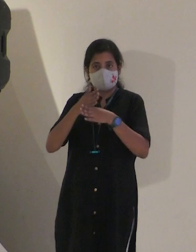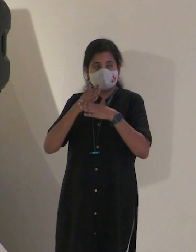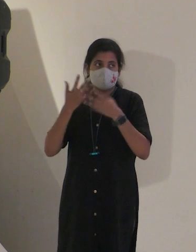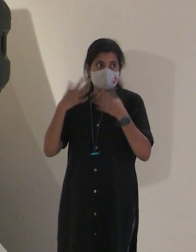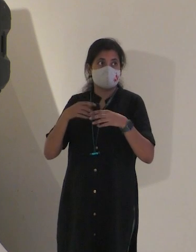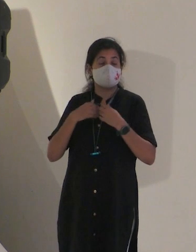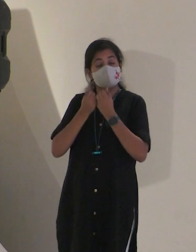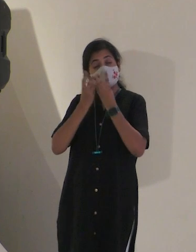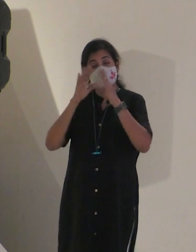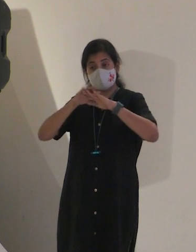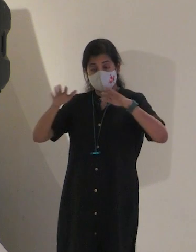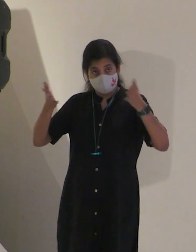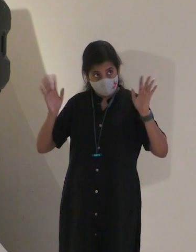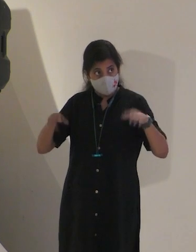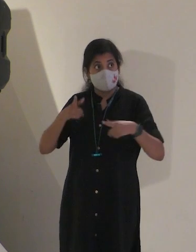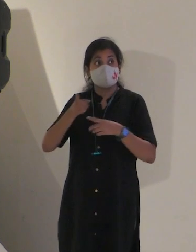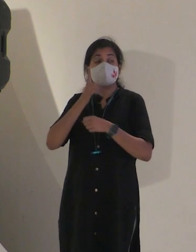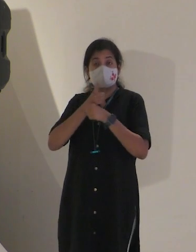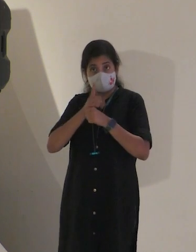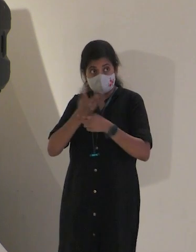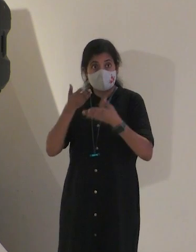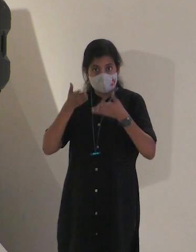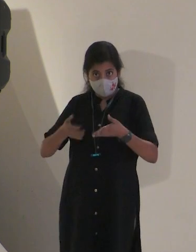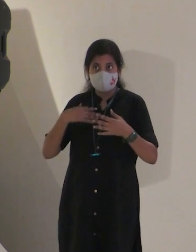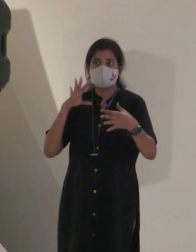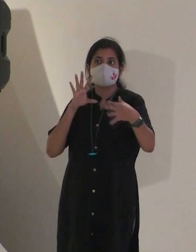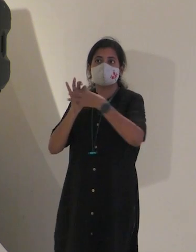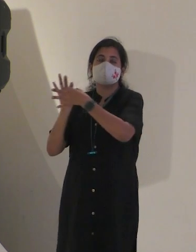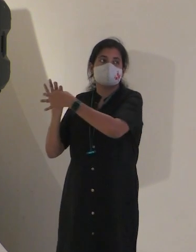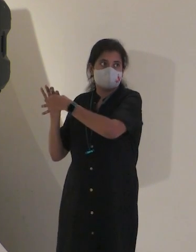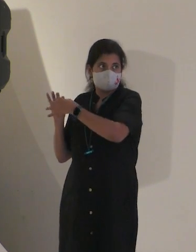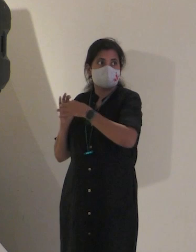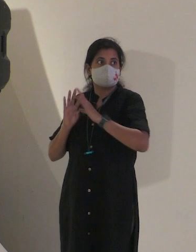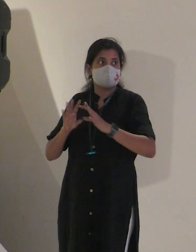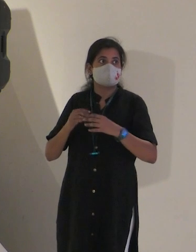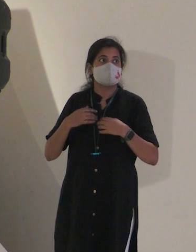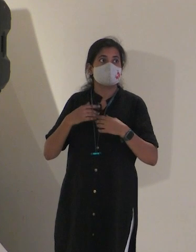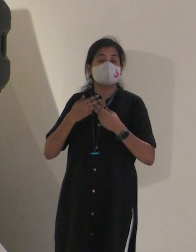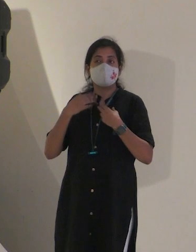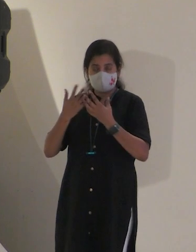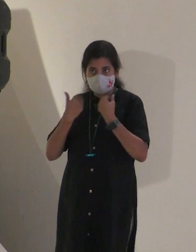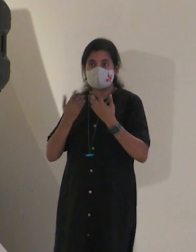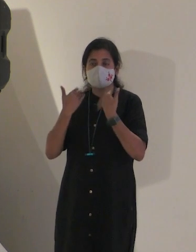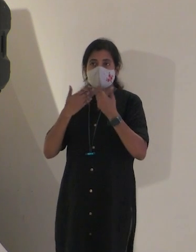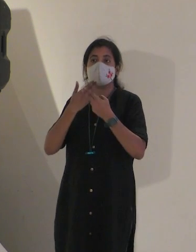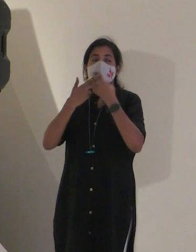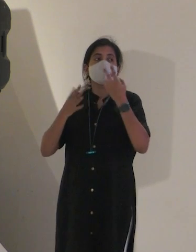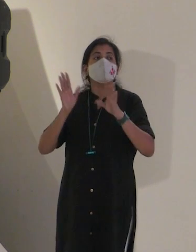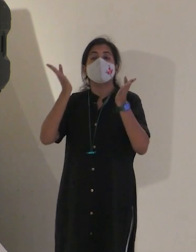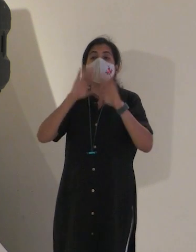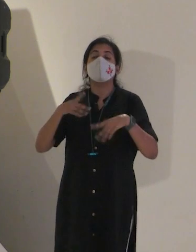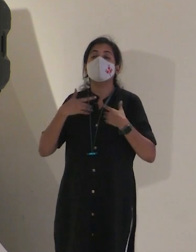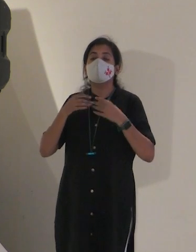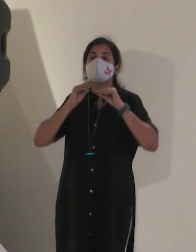of students as well as teachers coming in right now telling us, tell us something about how to teach humanities. I have